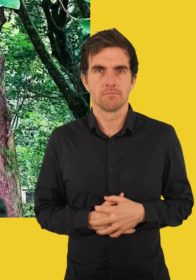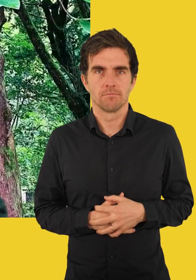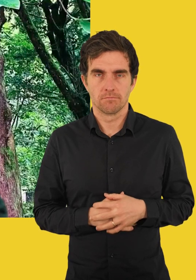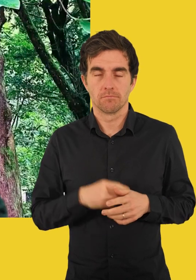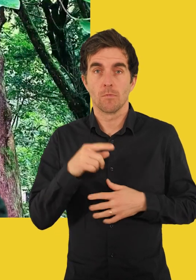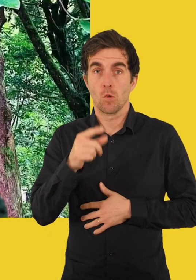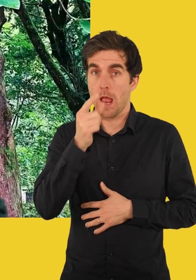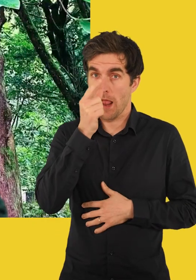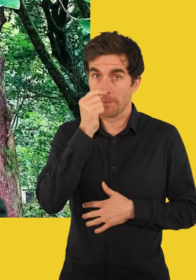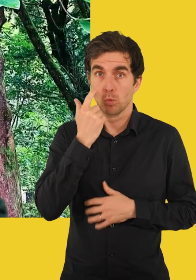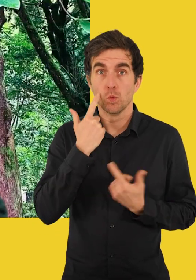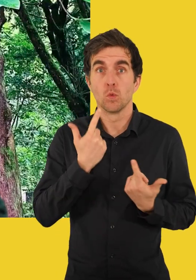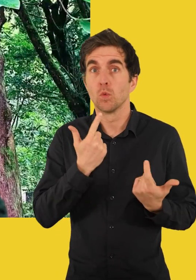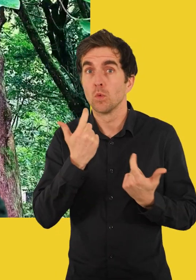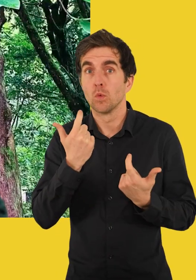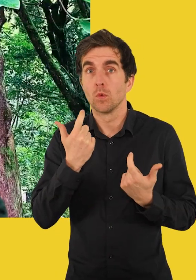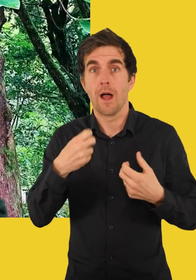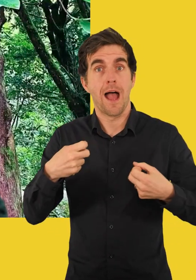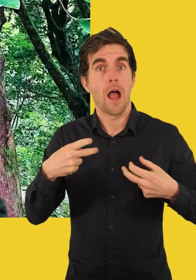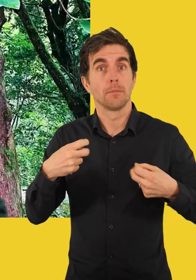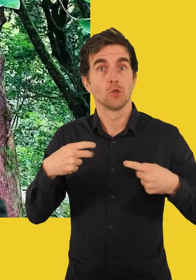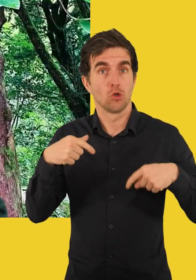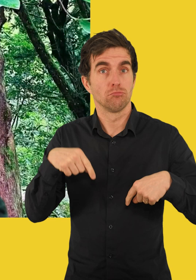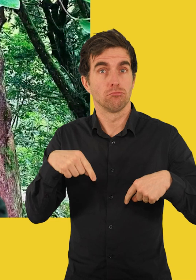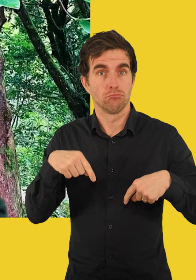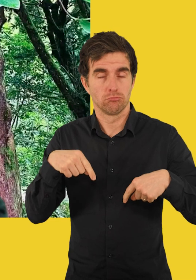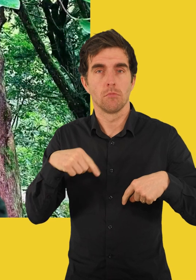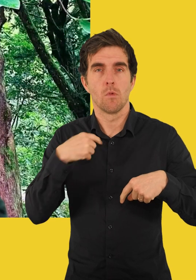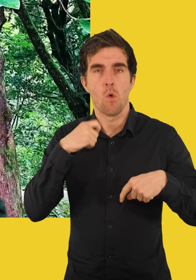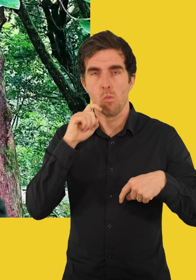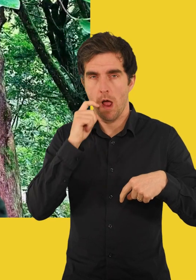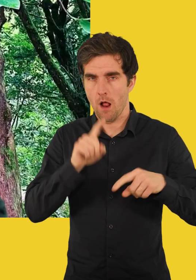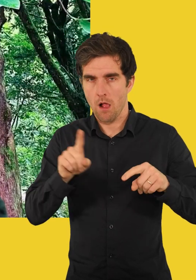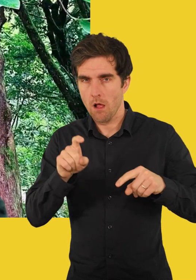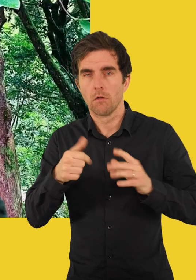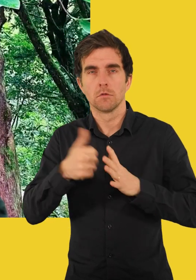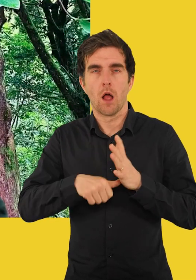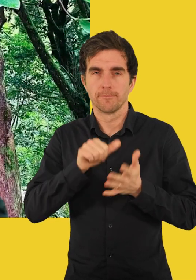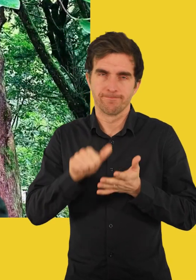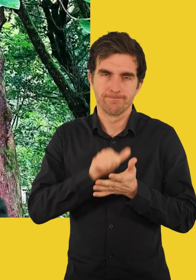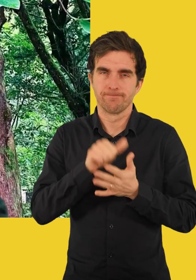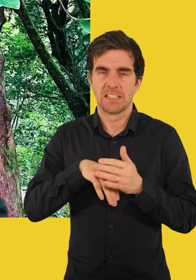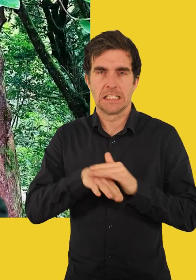You'll be able to find captions for this session, which I'll start properly in a moment.